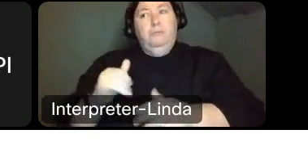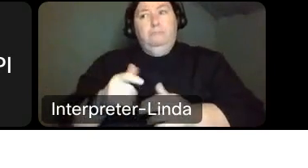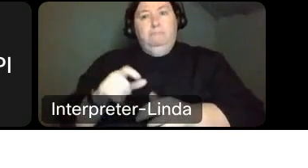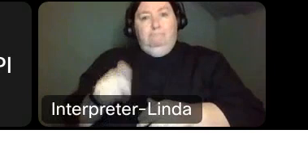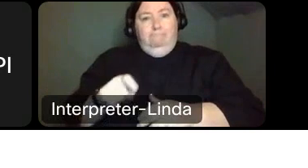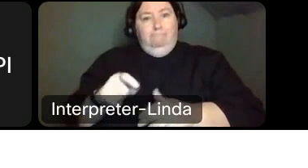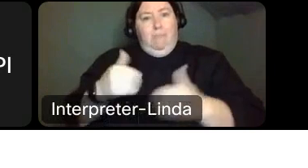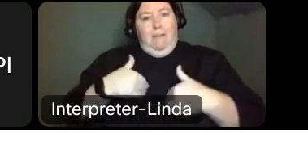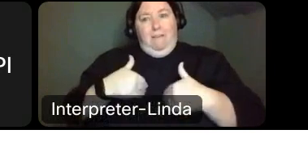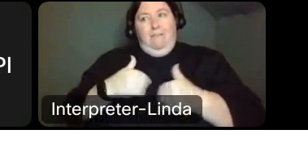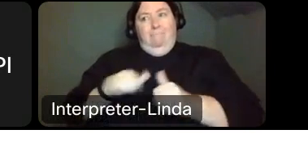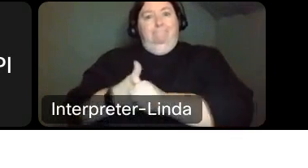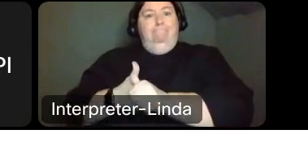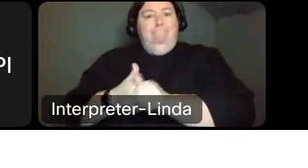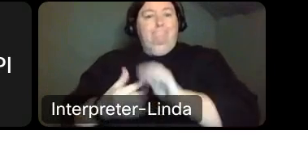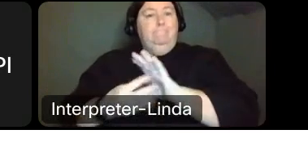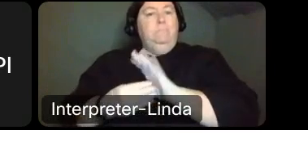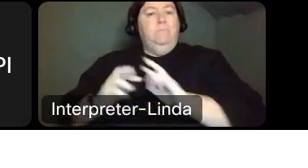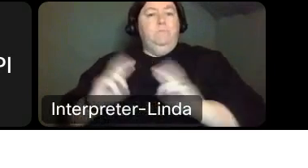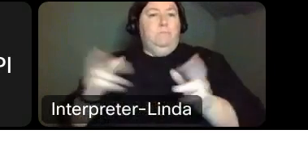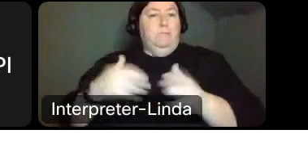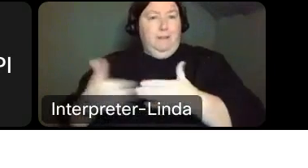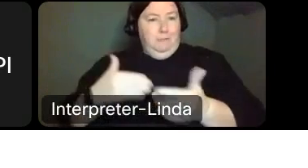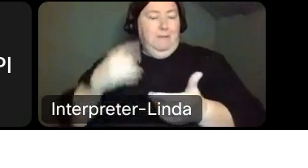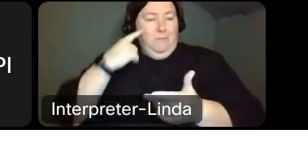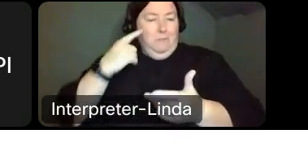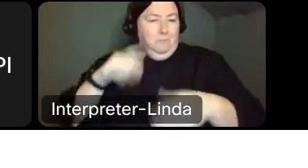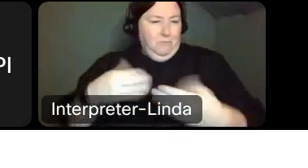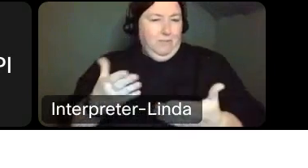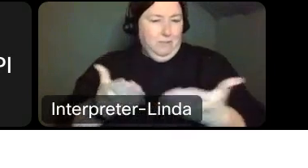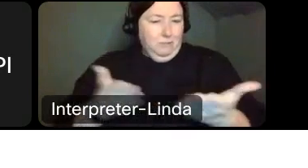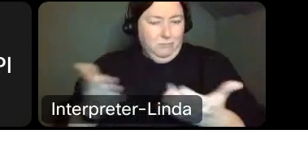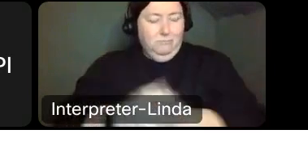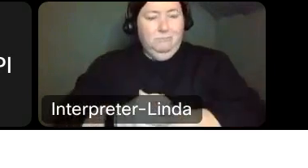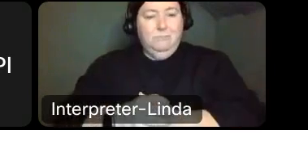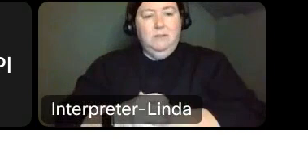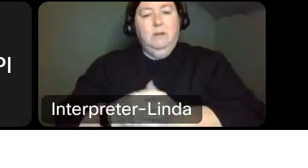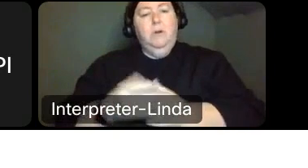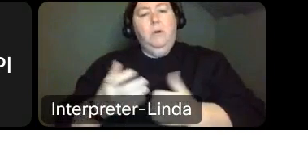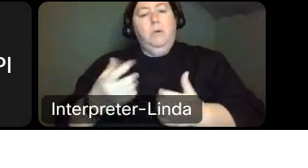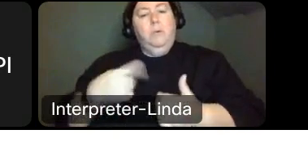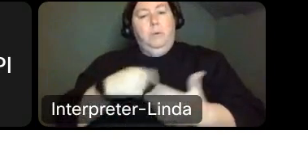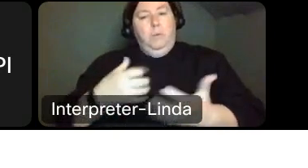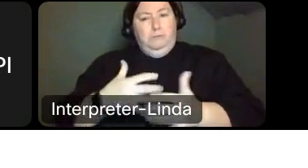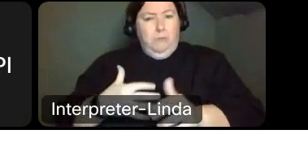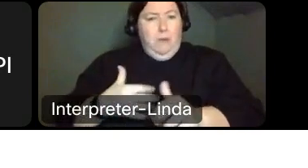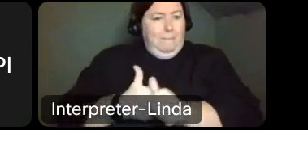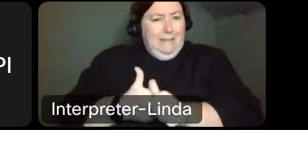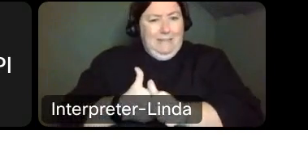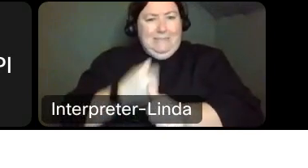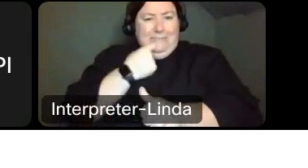an audiogram for these students who are receiving these services. So, we want you to have access to the most recent audiogram or